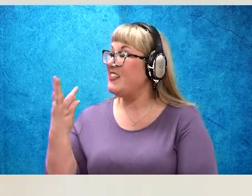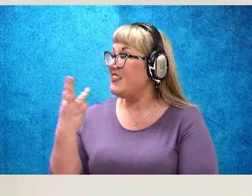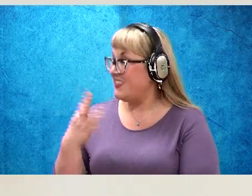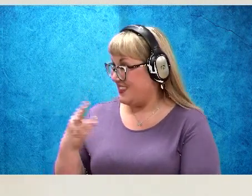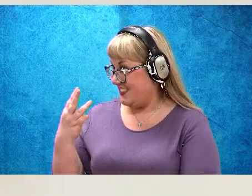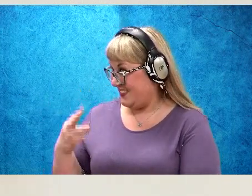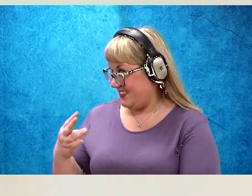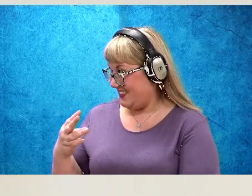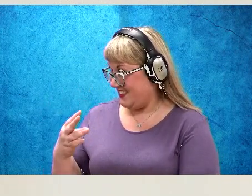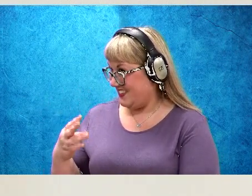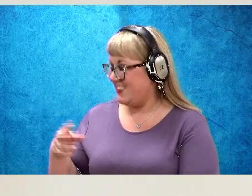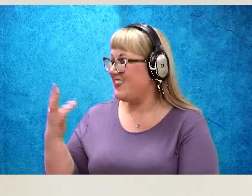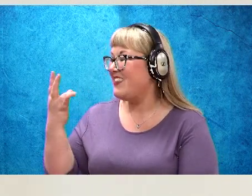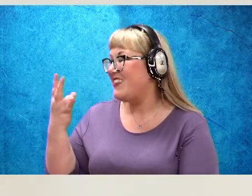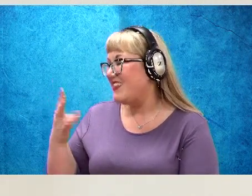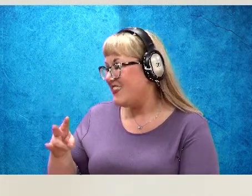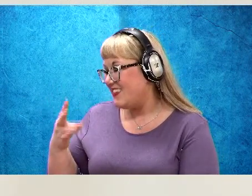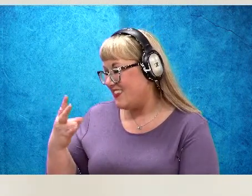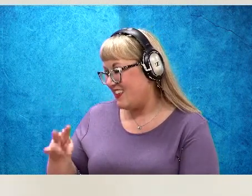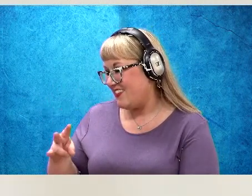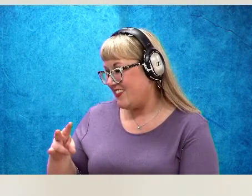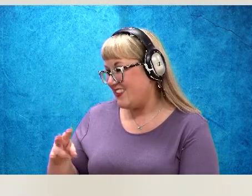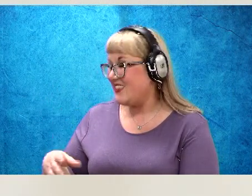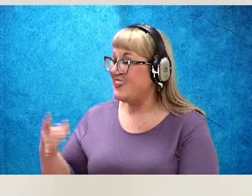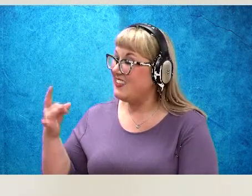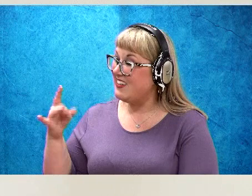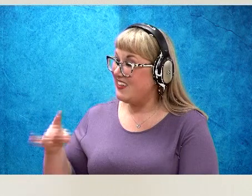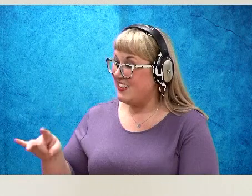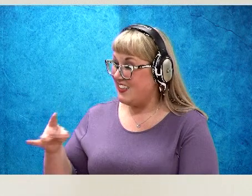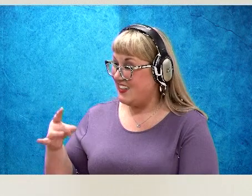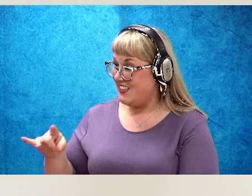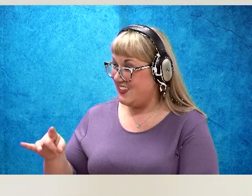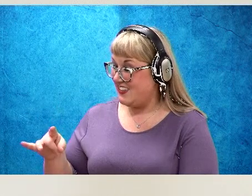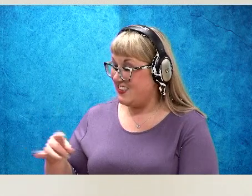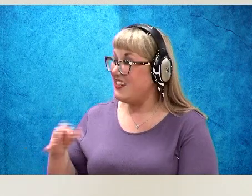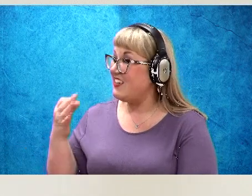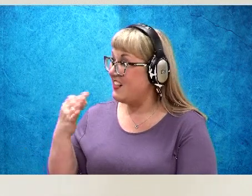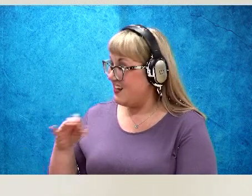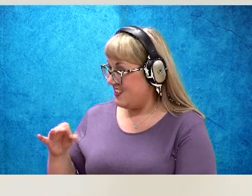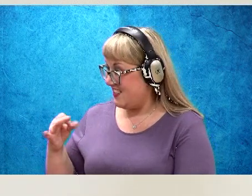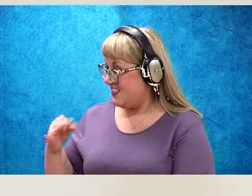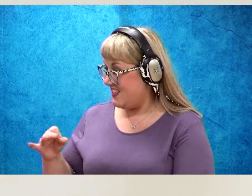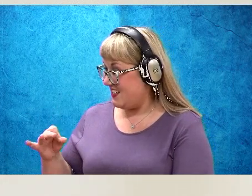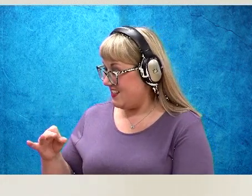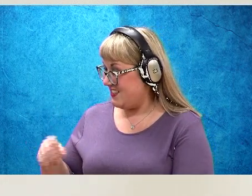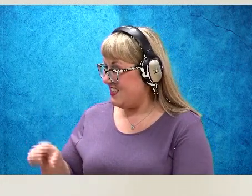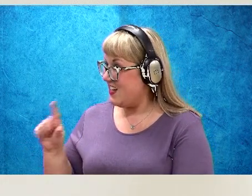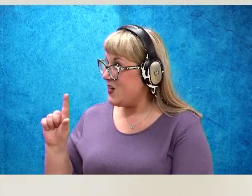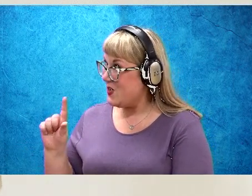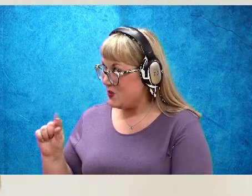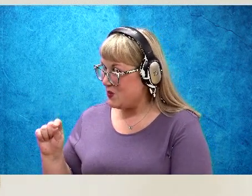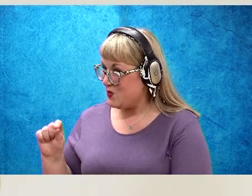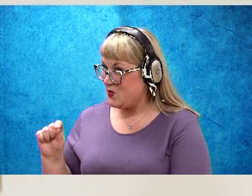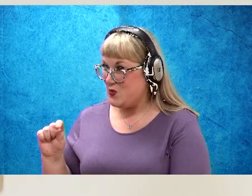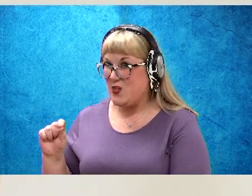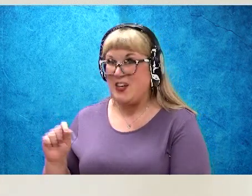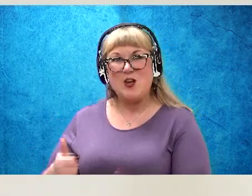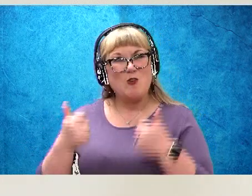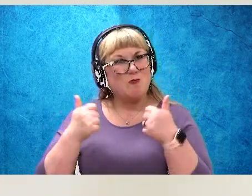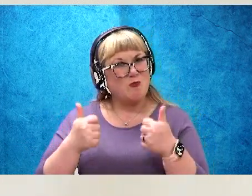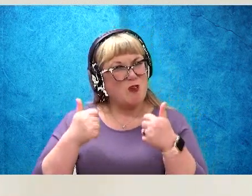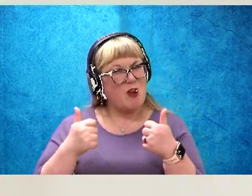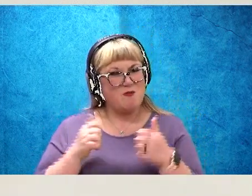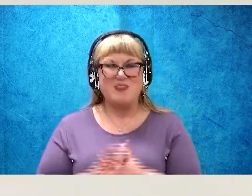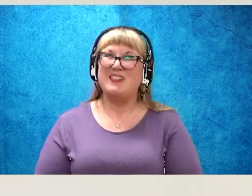15, 16, 17, 18, 19, 20.